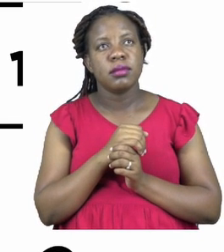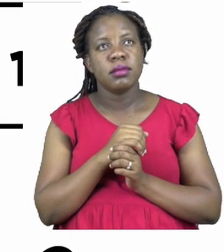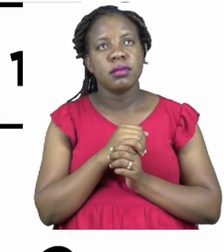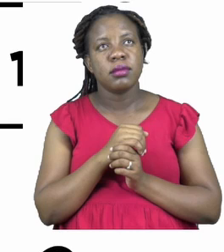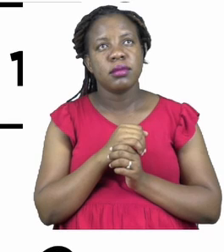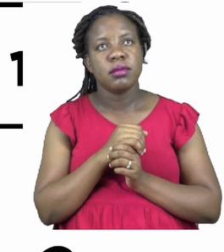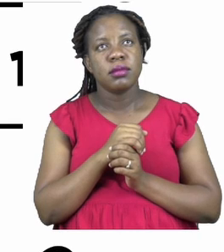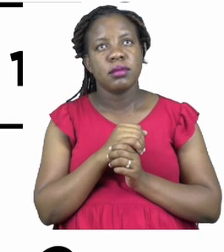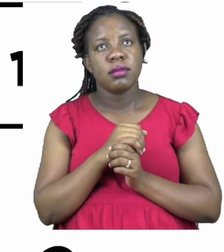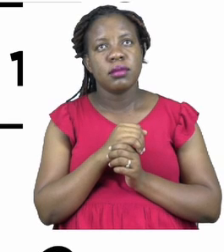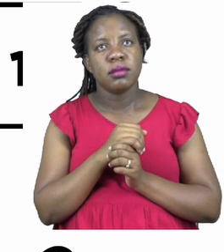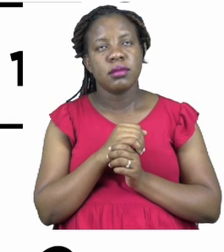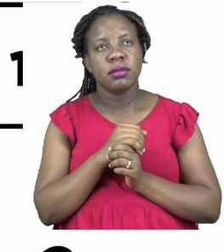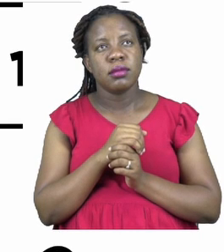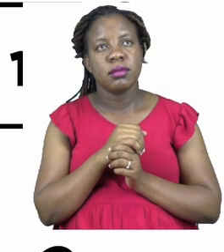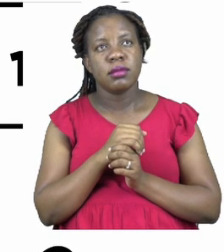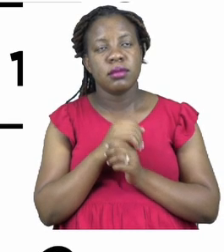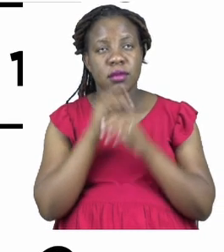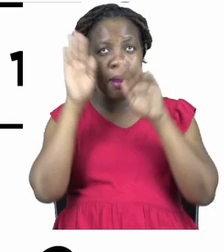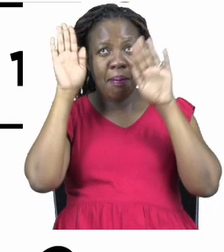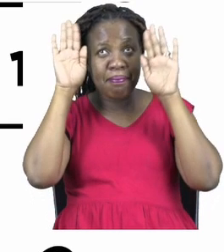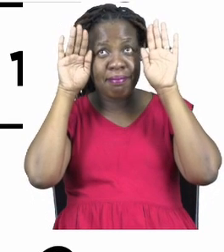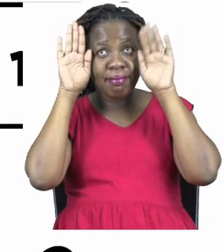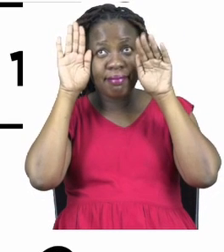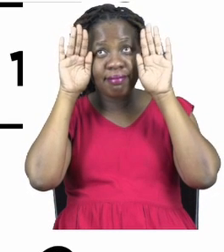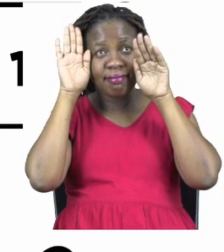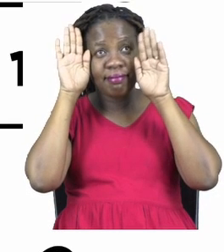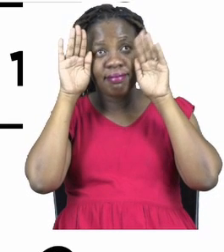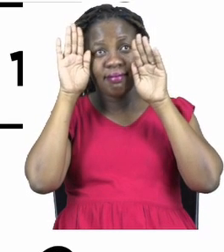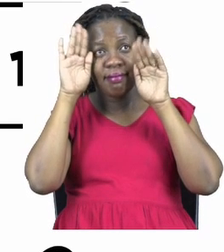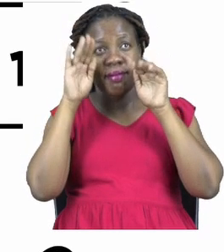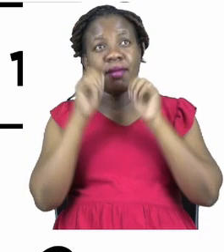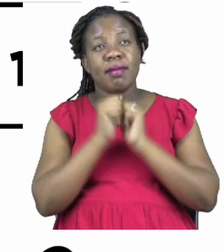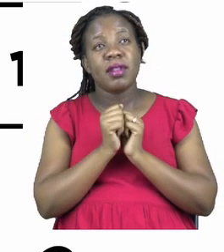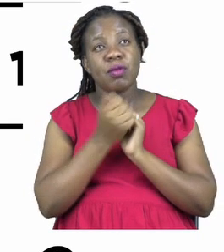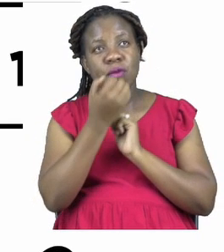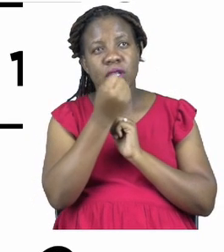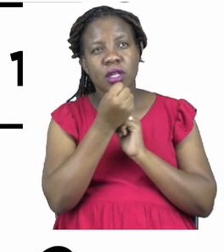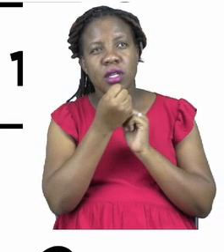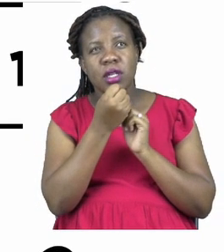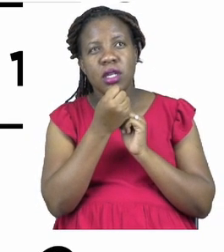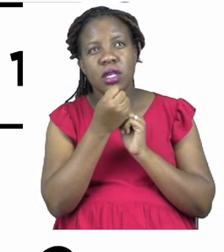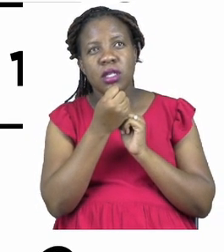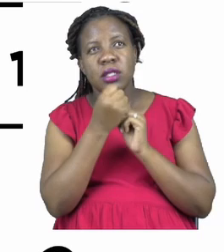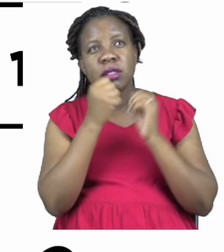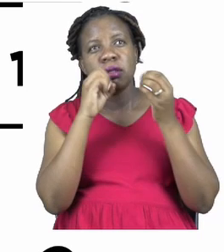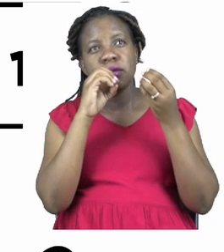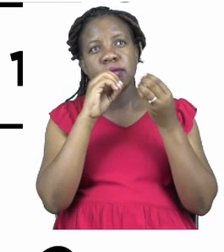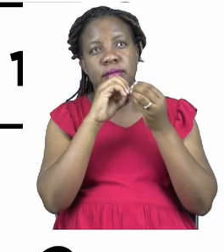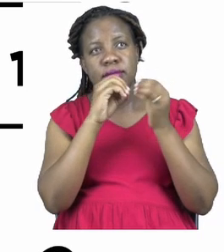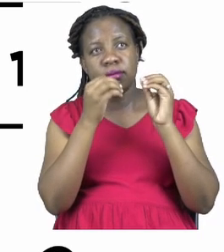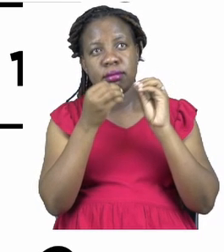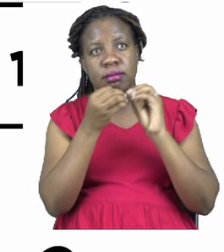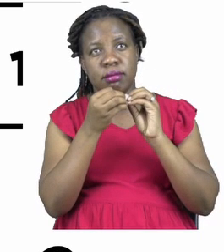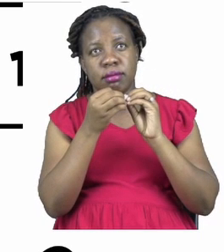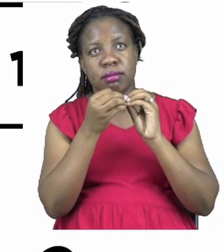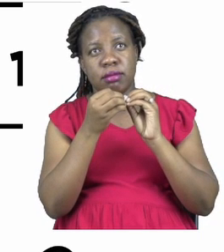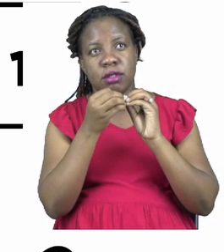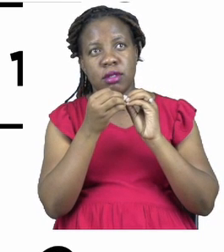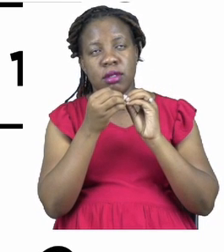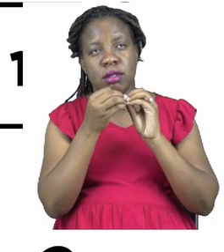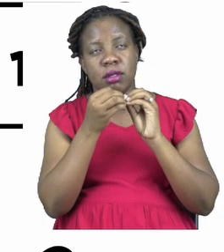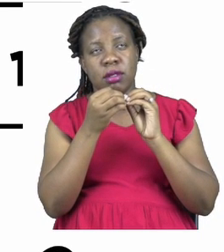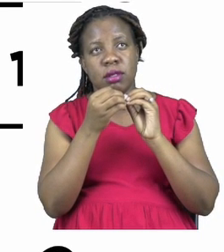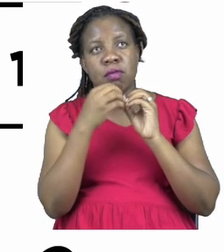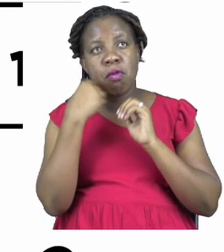bonds of the cute bunnies we can see. Now, as you can see, they have given us one of the numbers